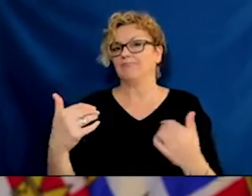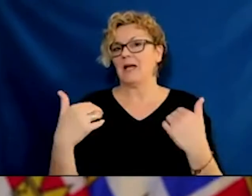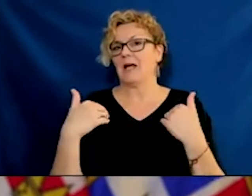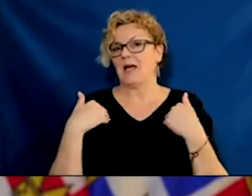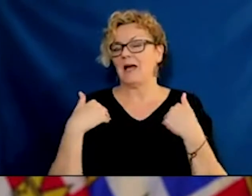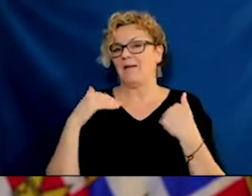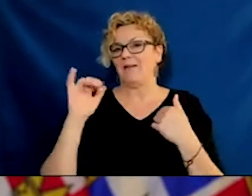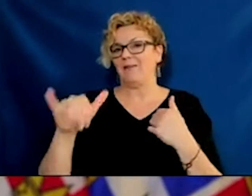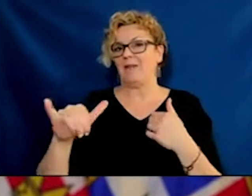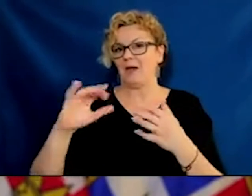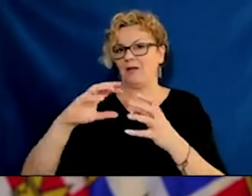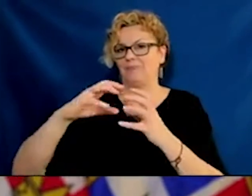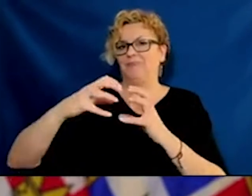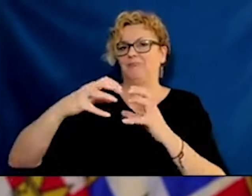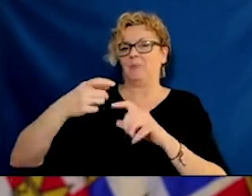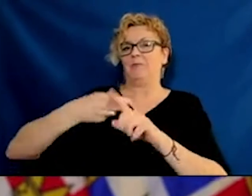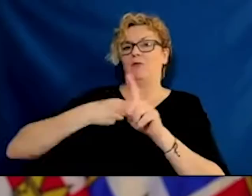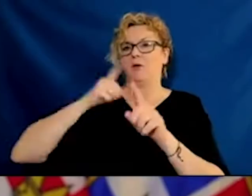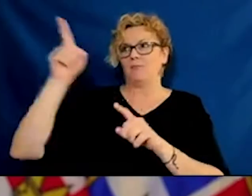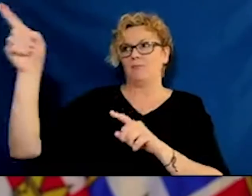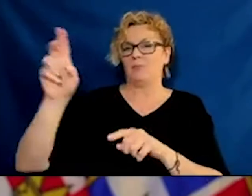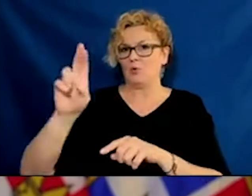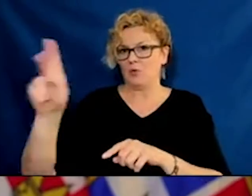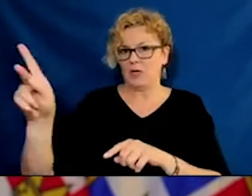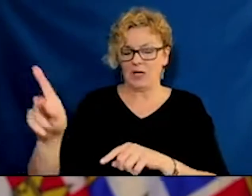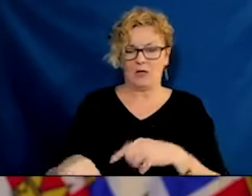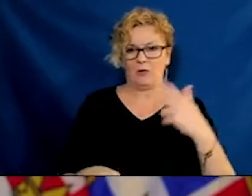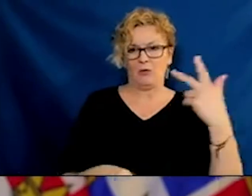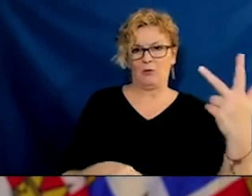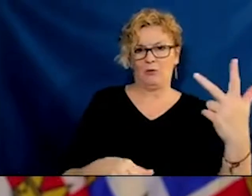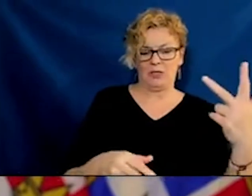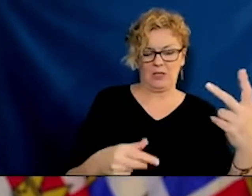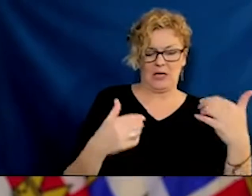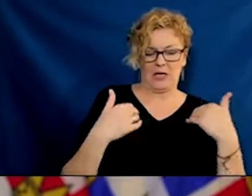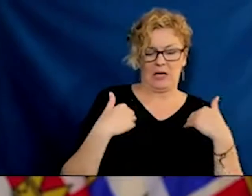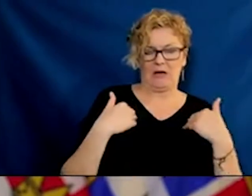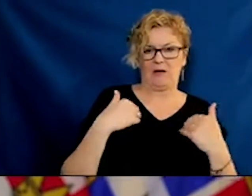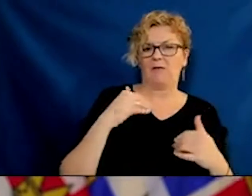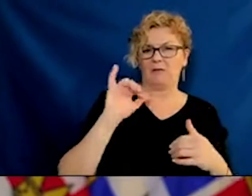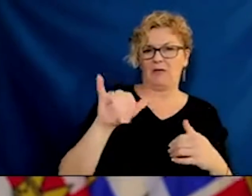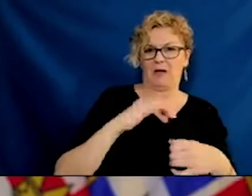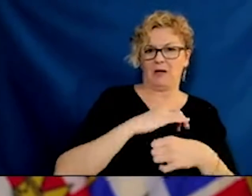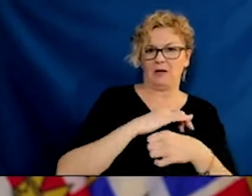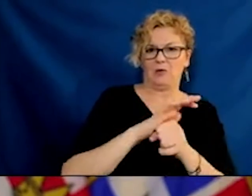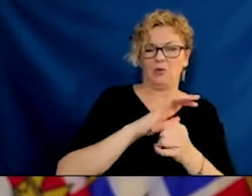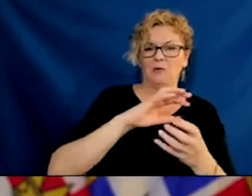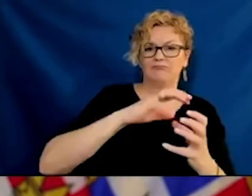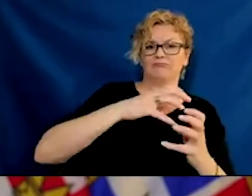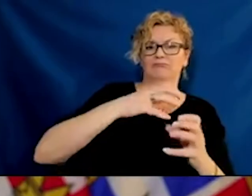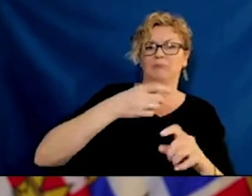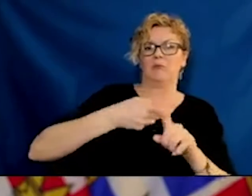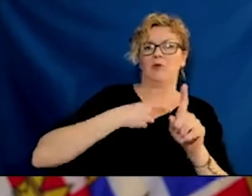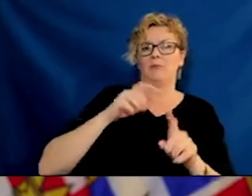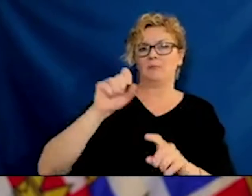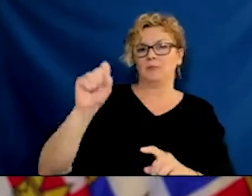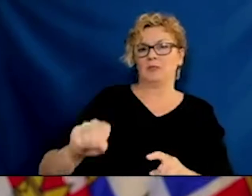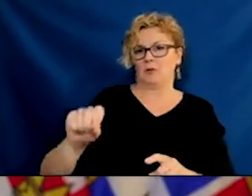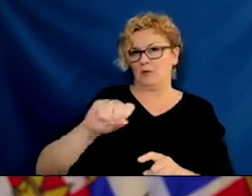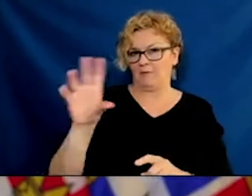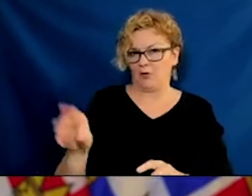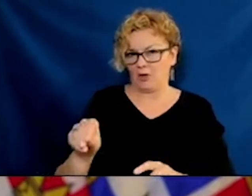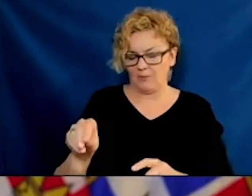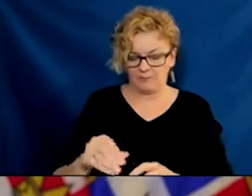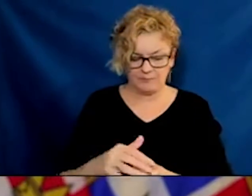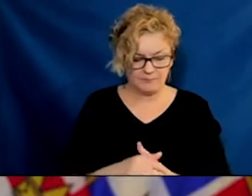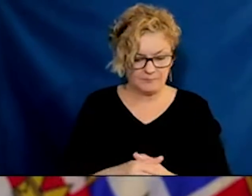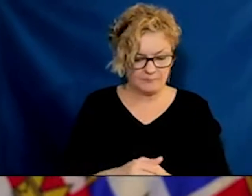be watching carefully. But we also need to know that the things that we do to prevent transmission of COVID works